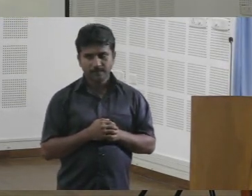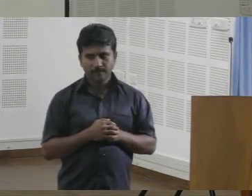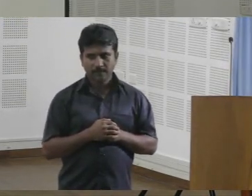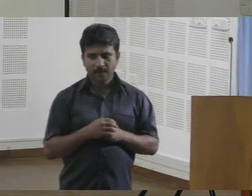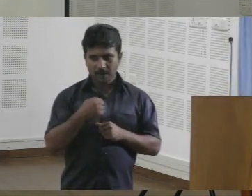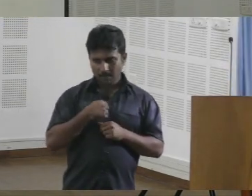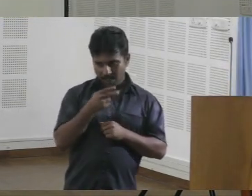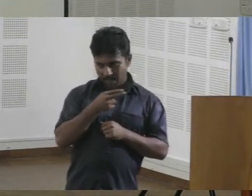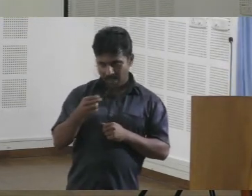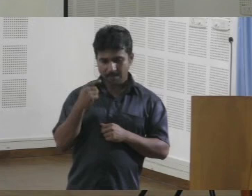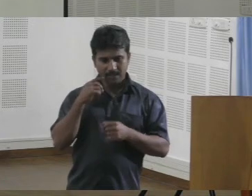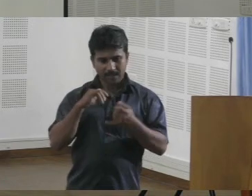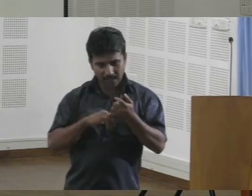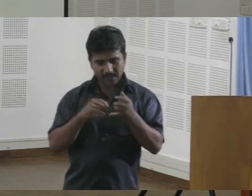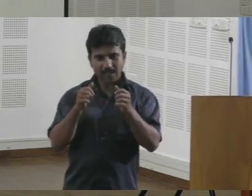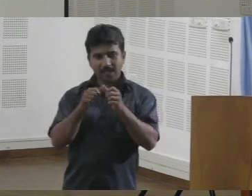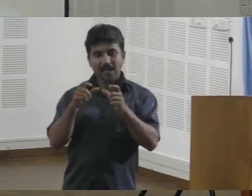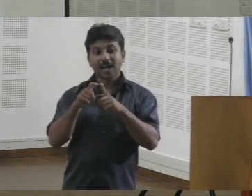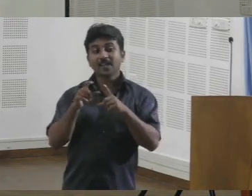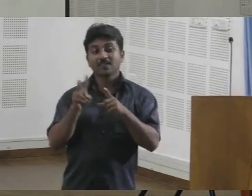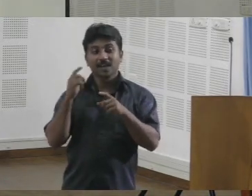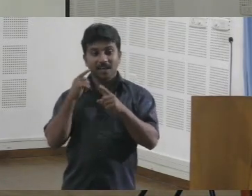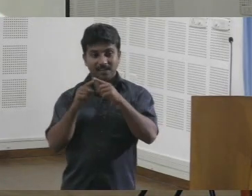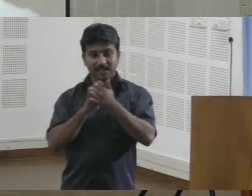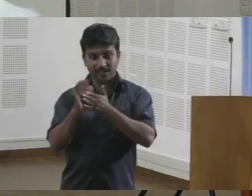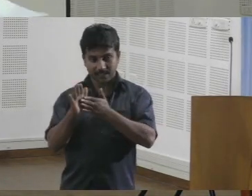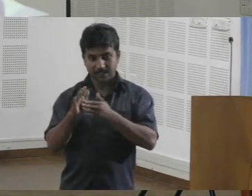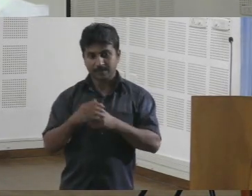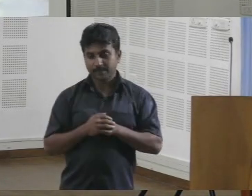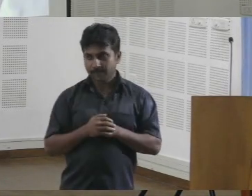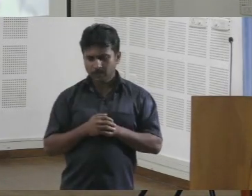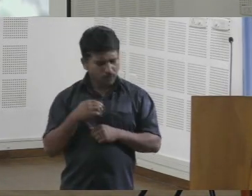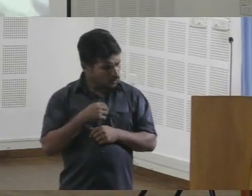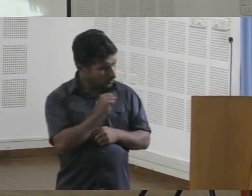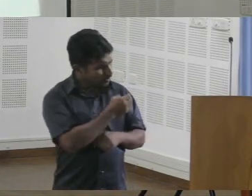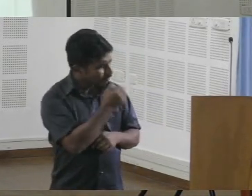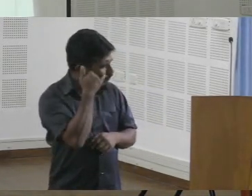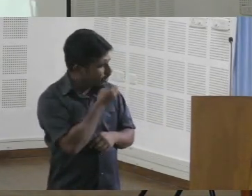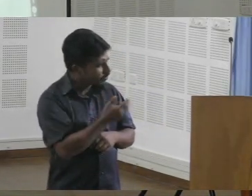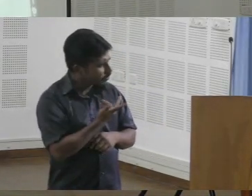My name is Adwai. Wow. Give me your phone number.